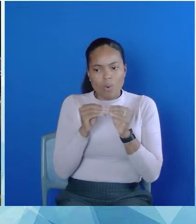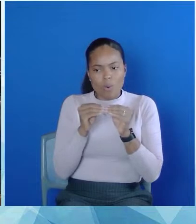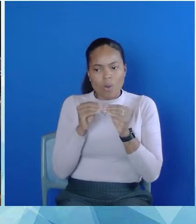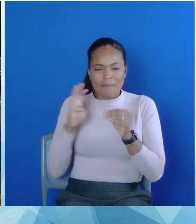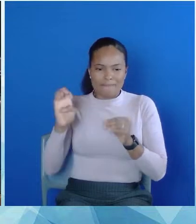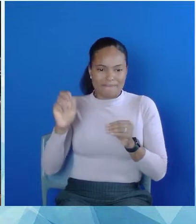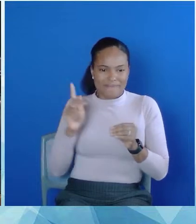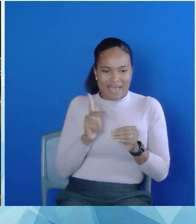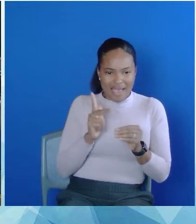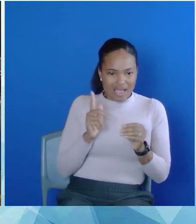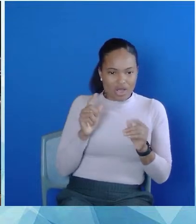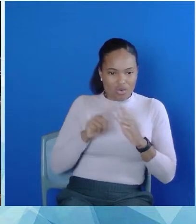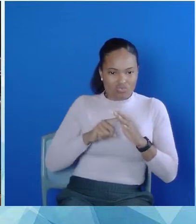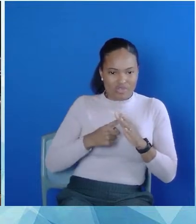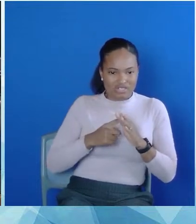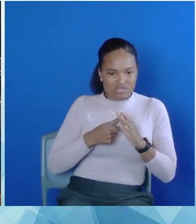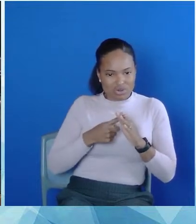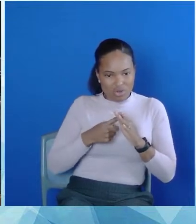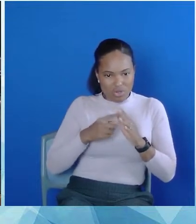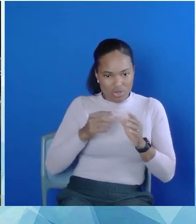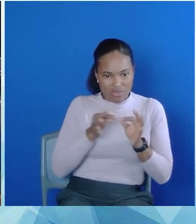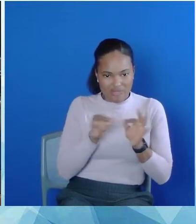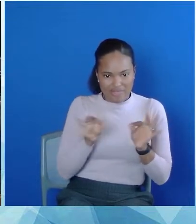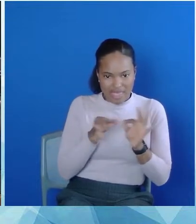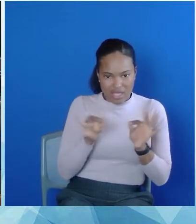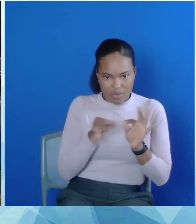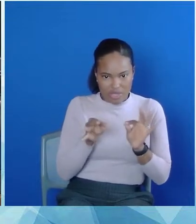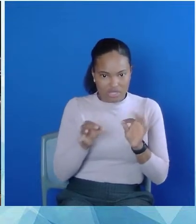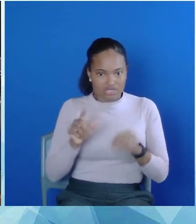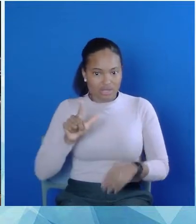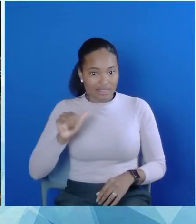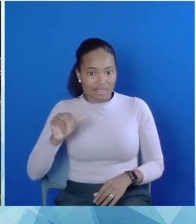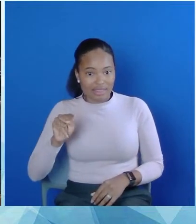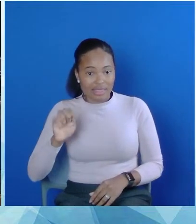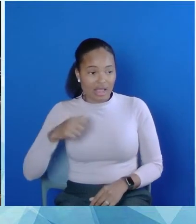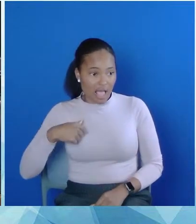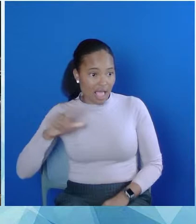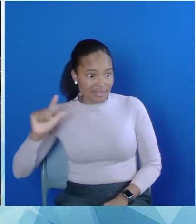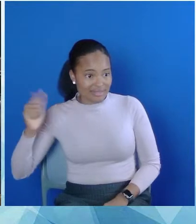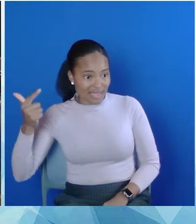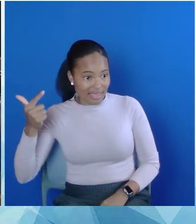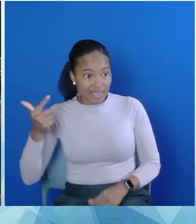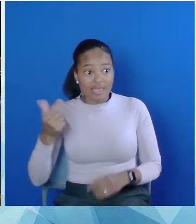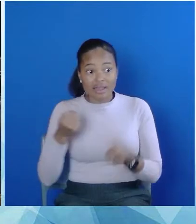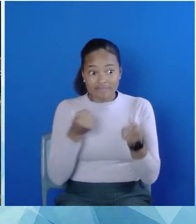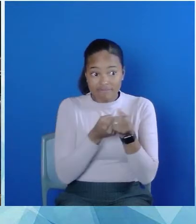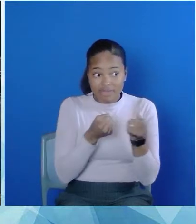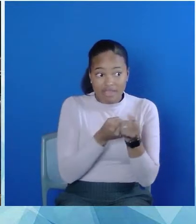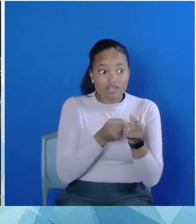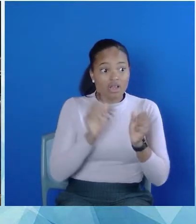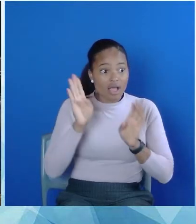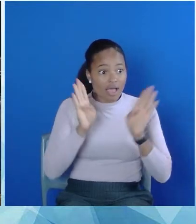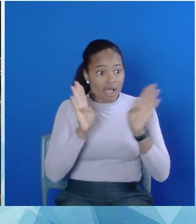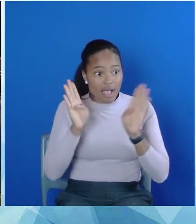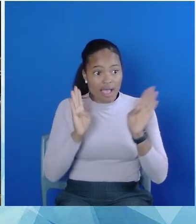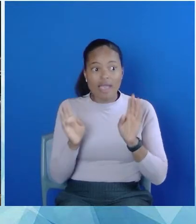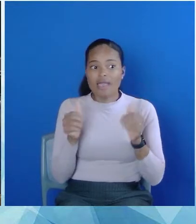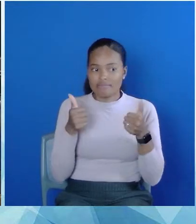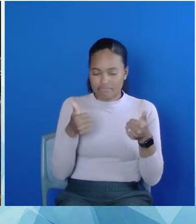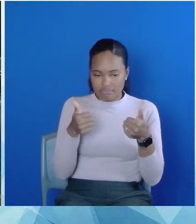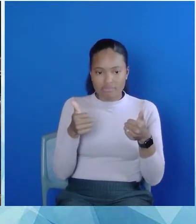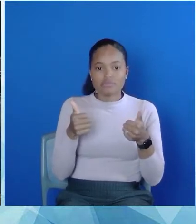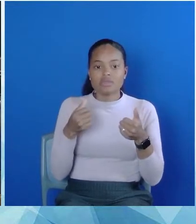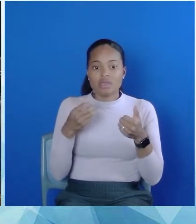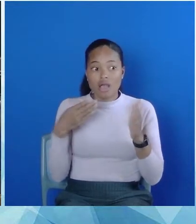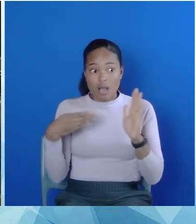I'll second. All those in favor say aye. Aye. Aye. Aye. Opposed?